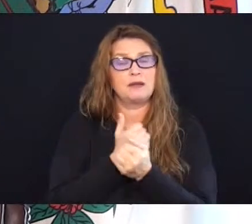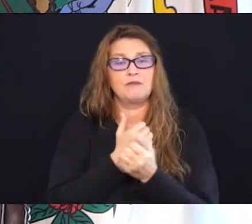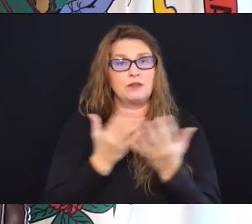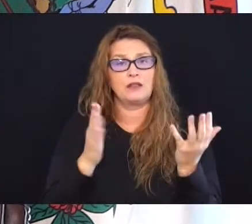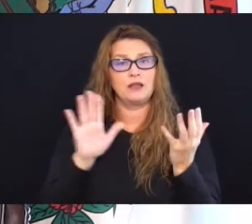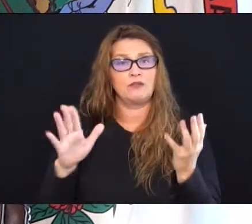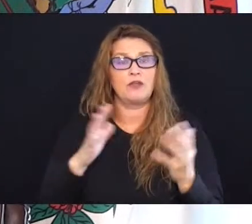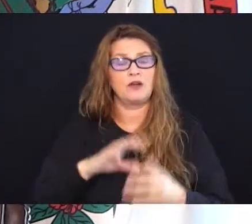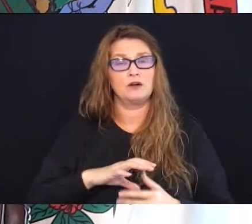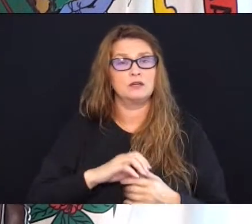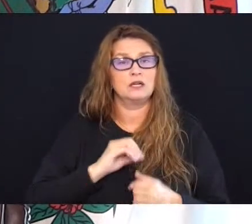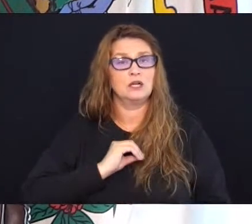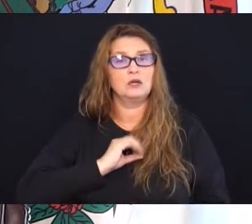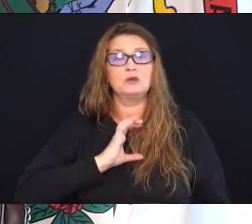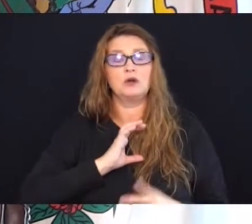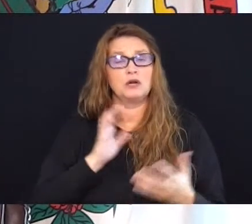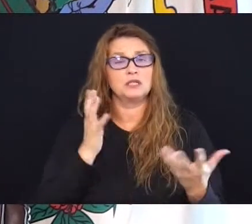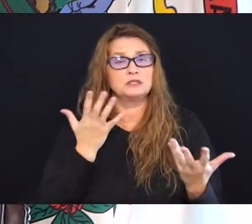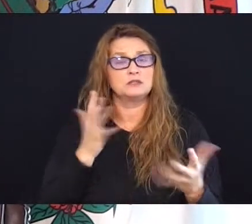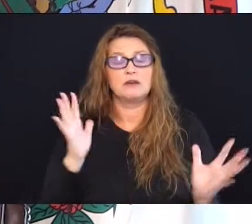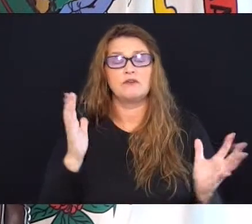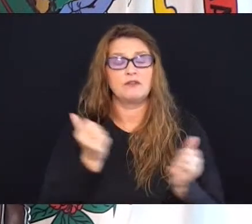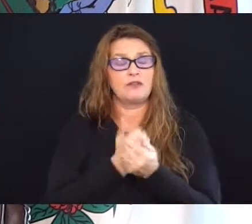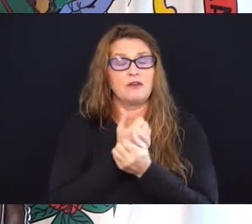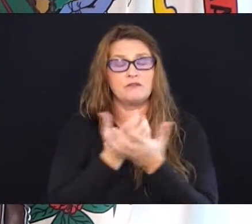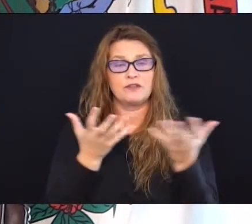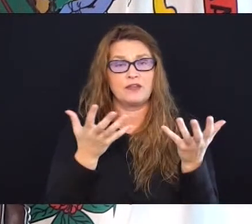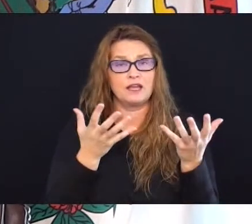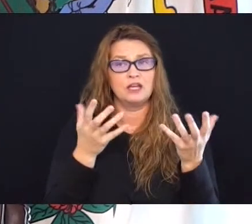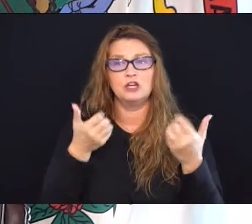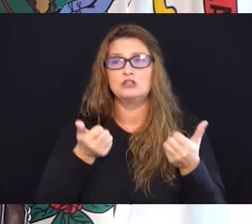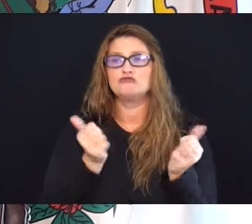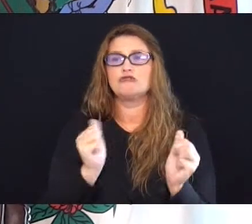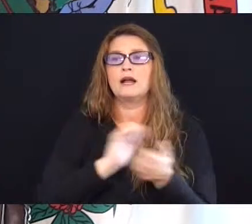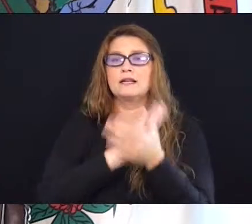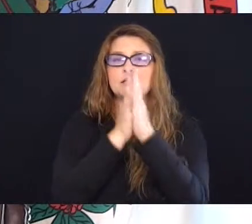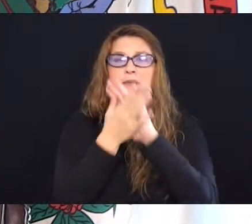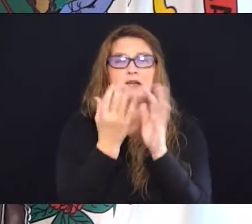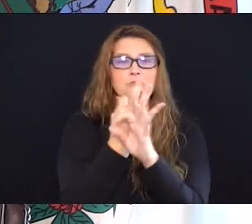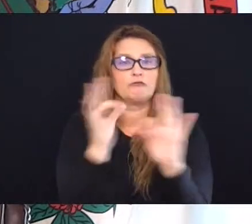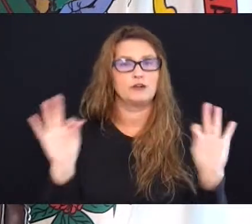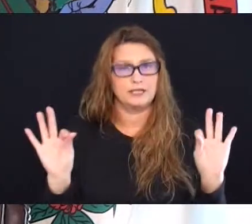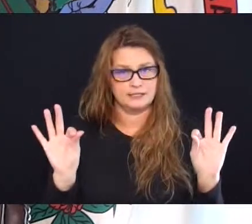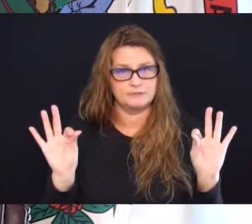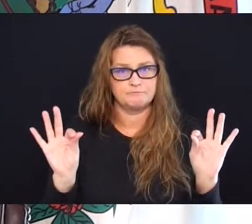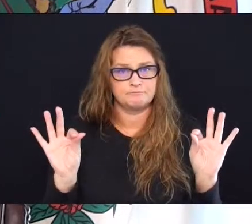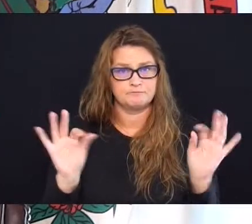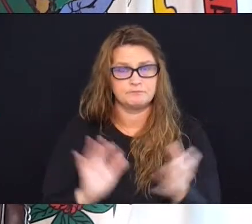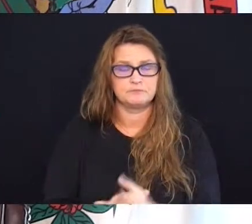all imagination, just to be able to be free. It